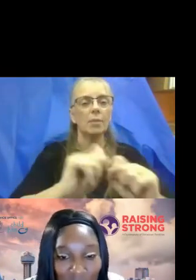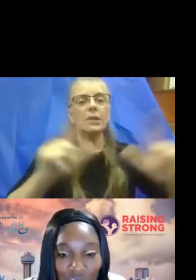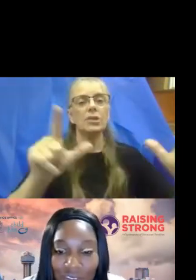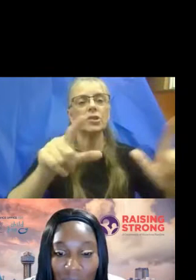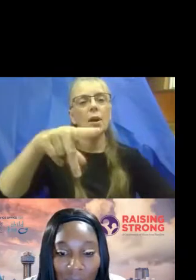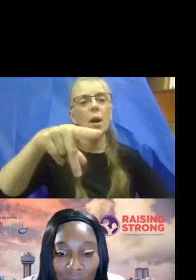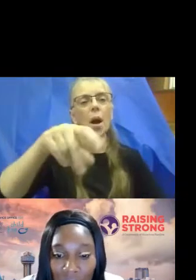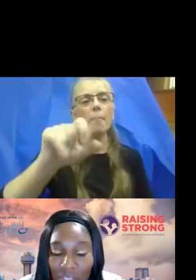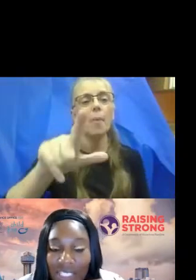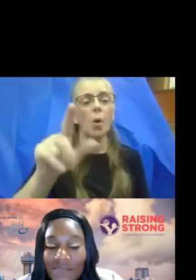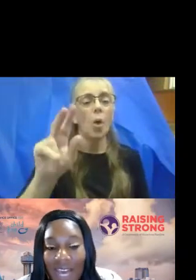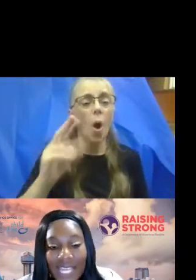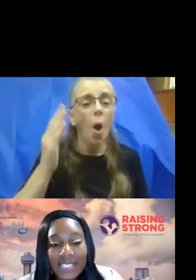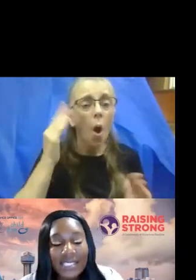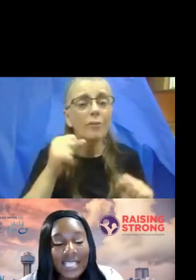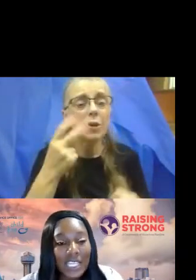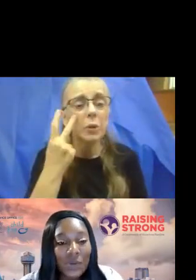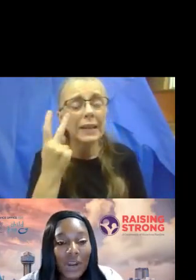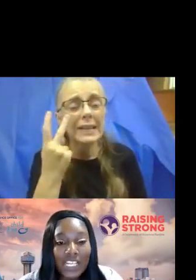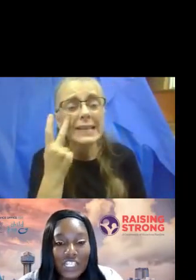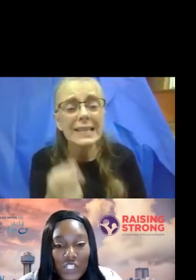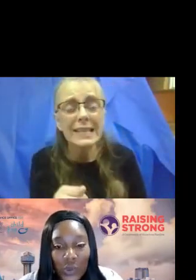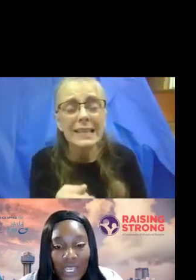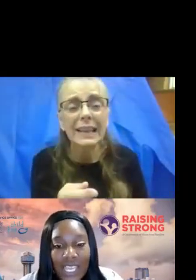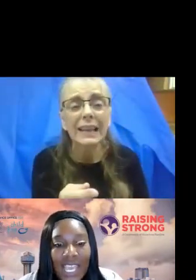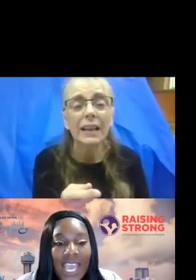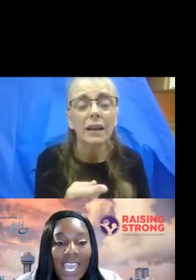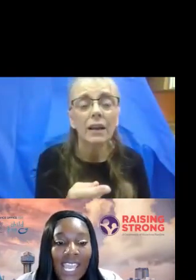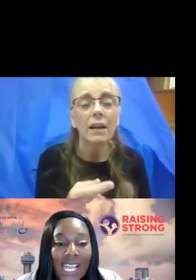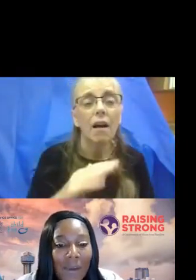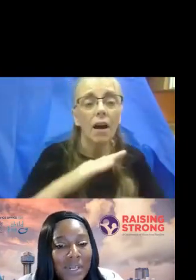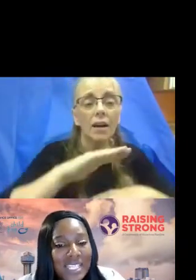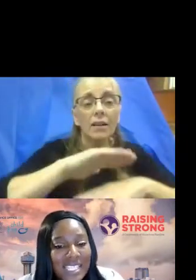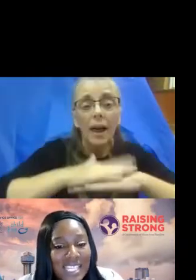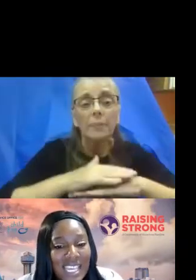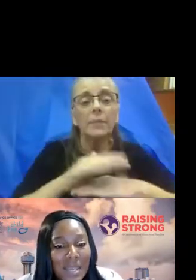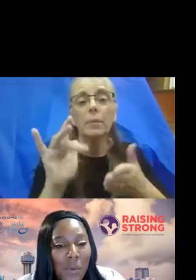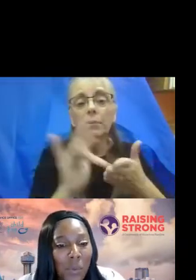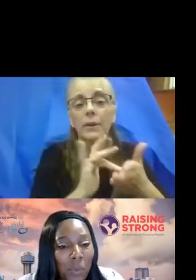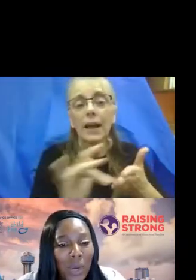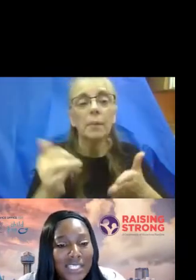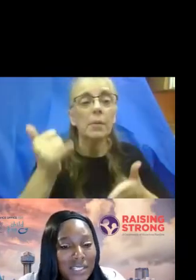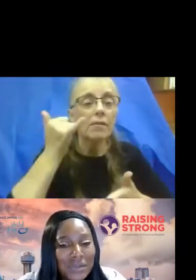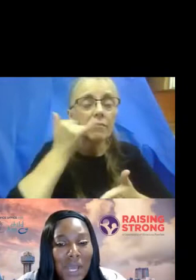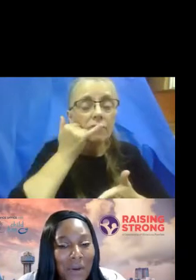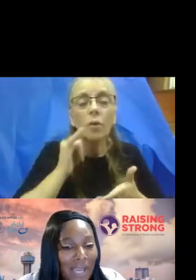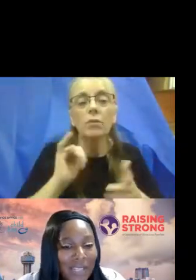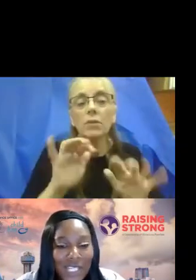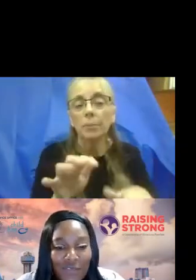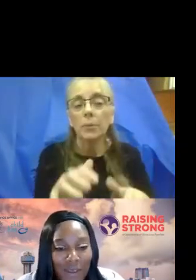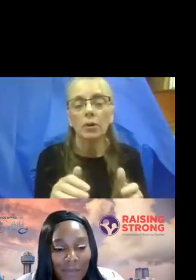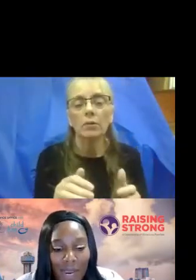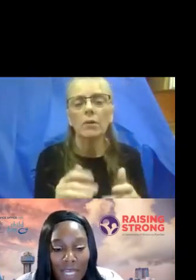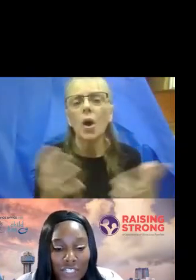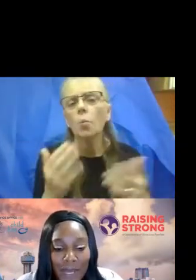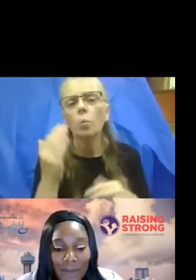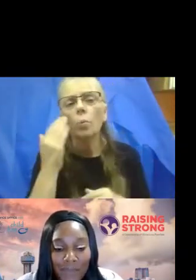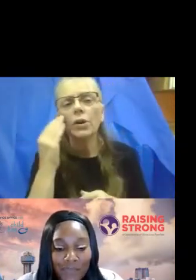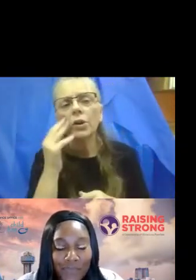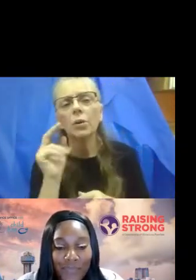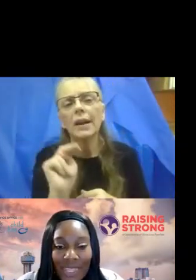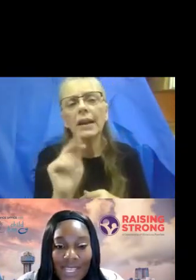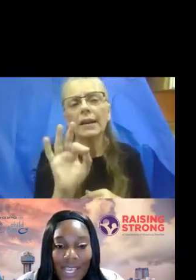see it on your phone or on the device that you are enjoying. And I want to see, what do you know about Nurse Family